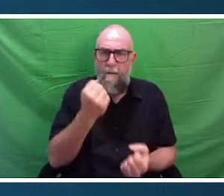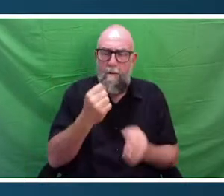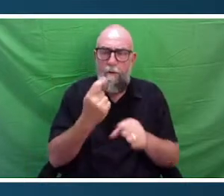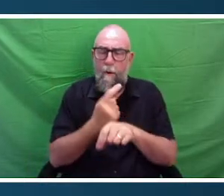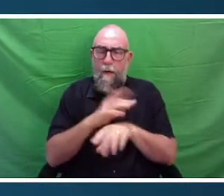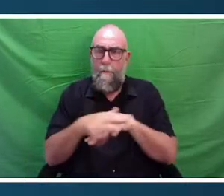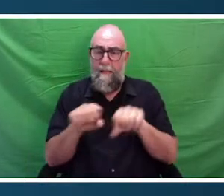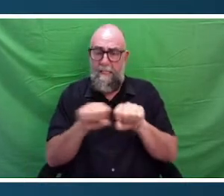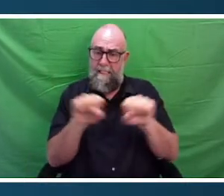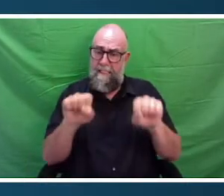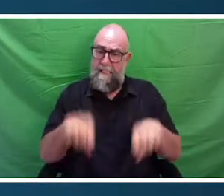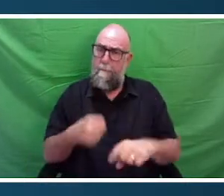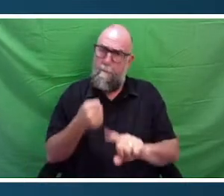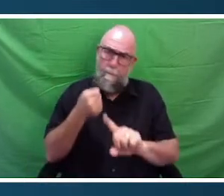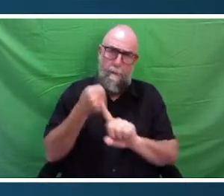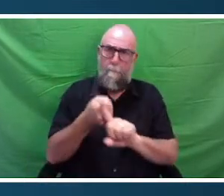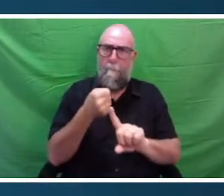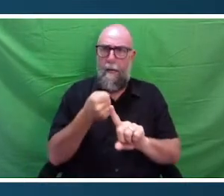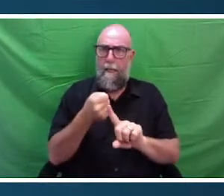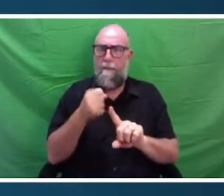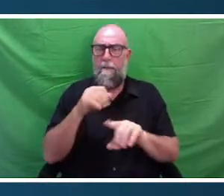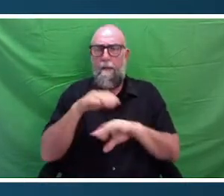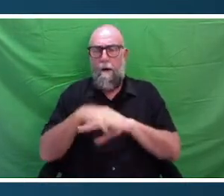the sending countries.